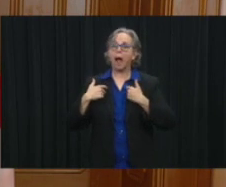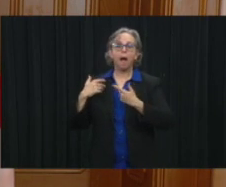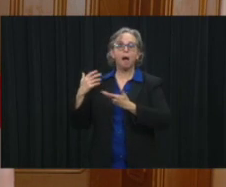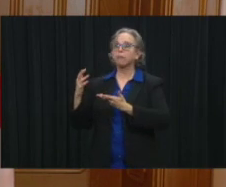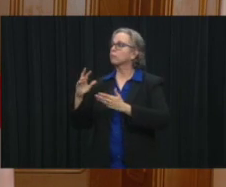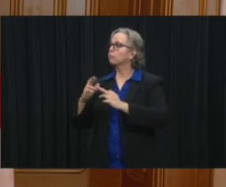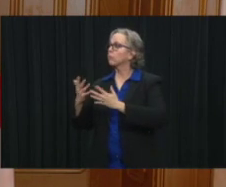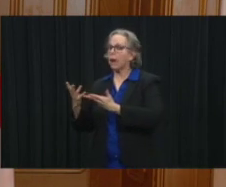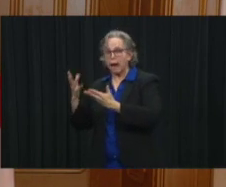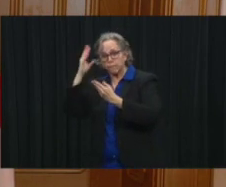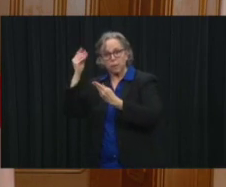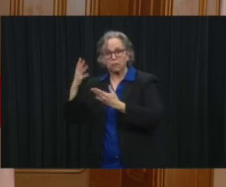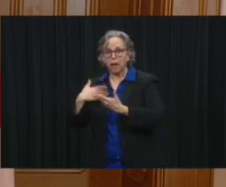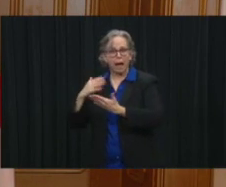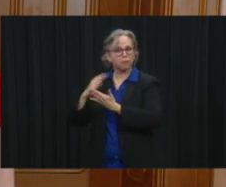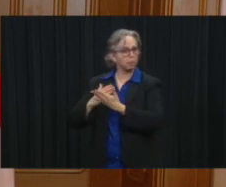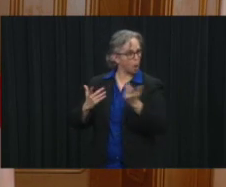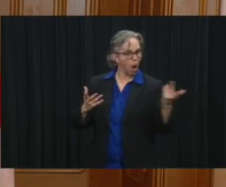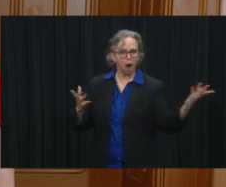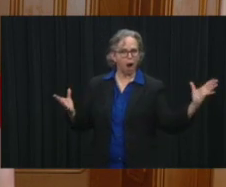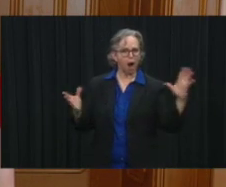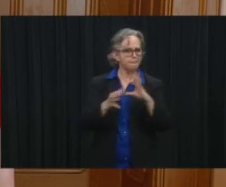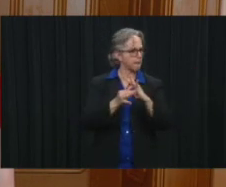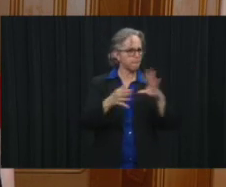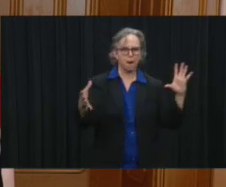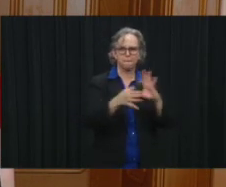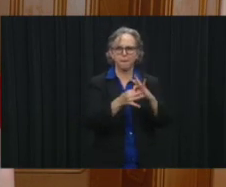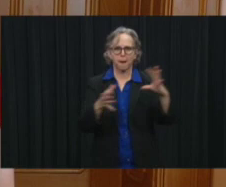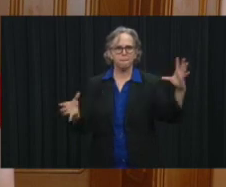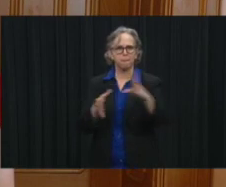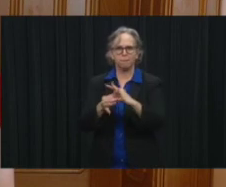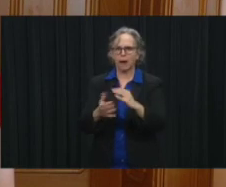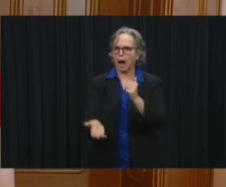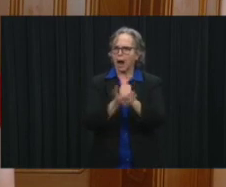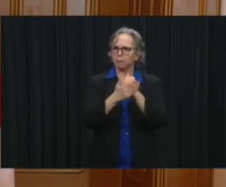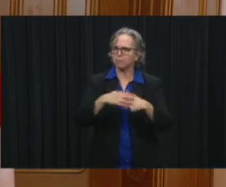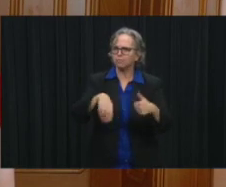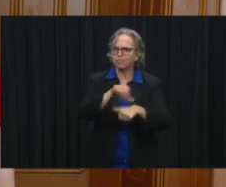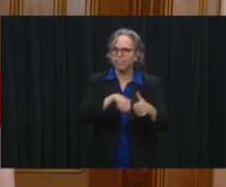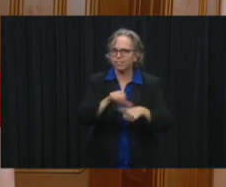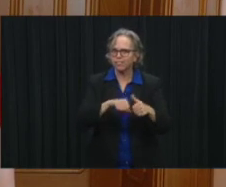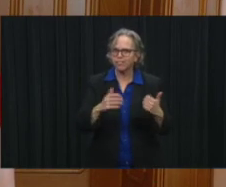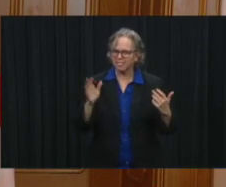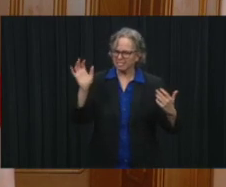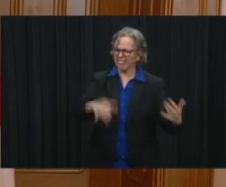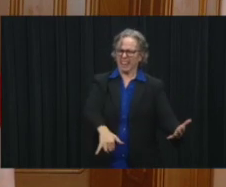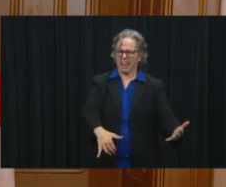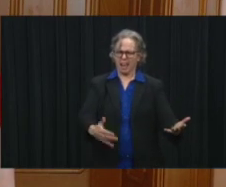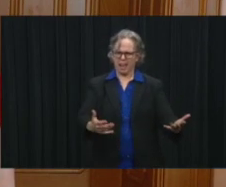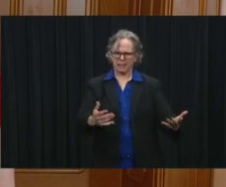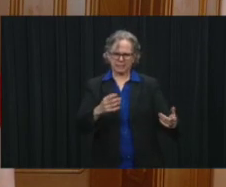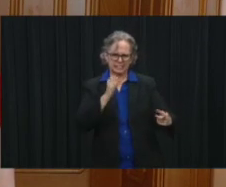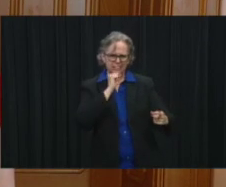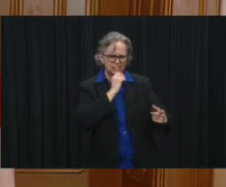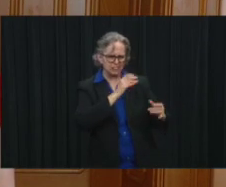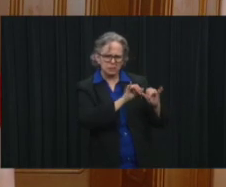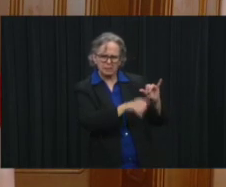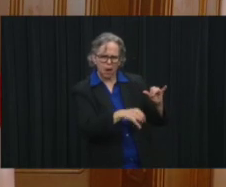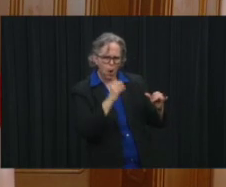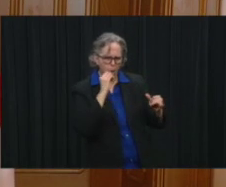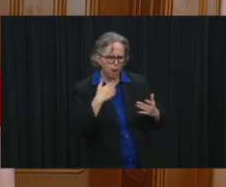saying, we're happy to have our seniors stay home. We'll go grocery shopping for you. And that's happening in every